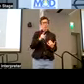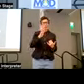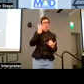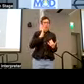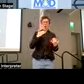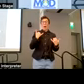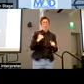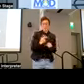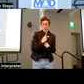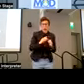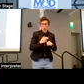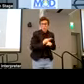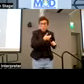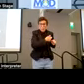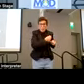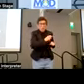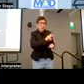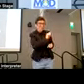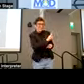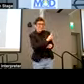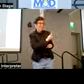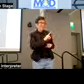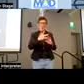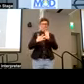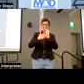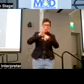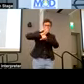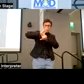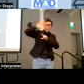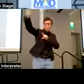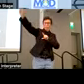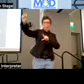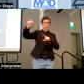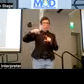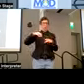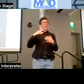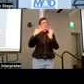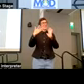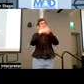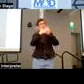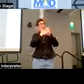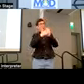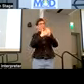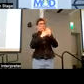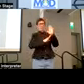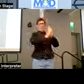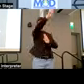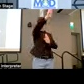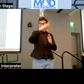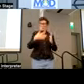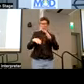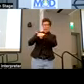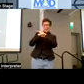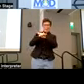or TV. So, you know, we have surely matured in our technology capacity, but I think it's honest, it's fair to say